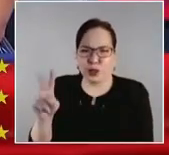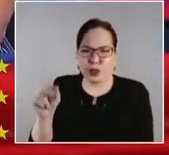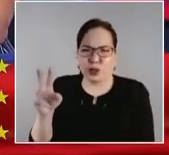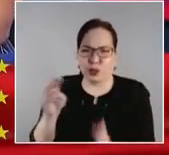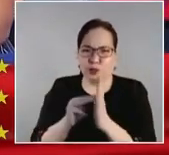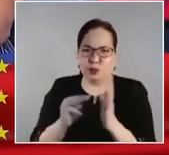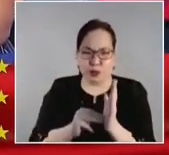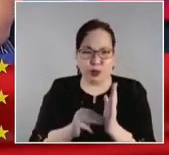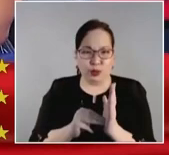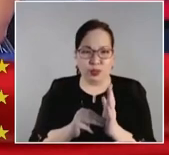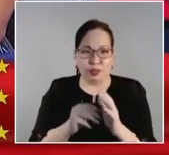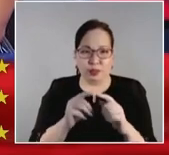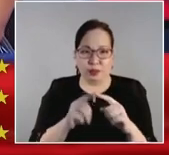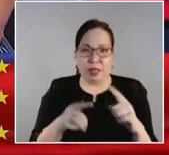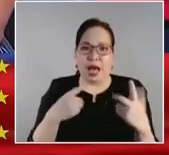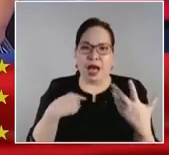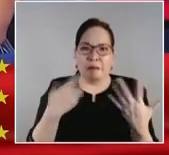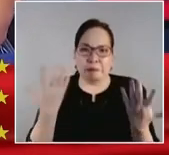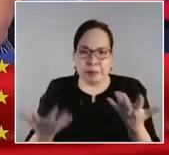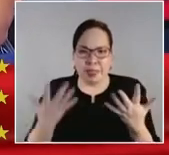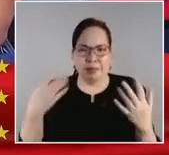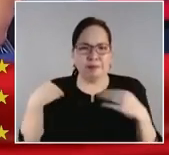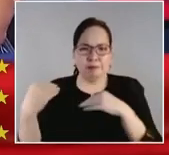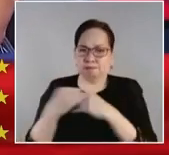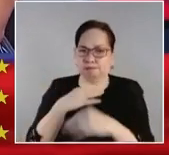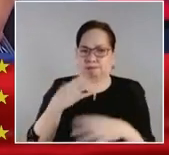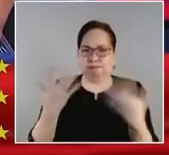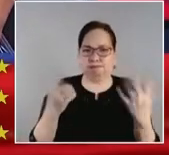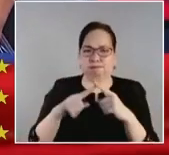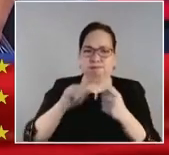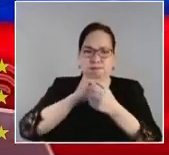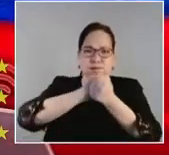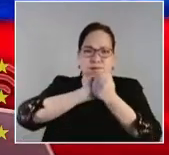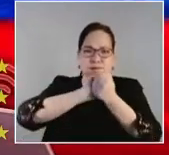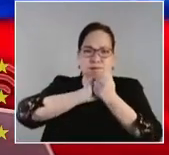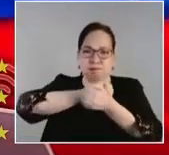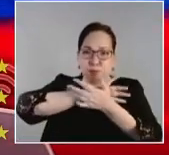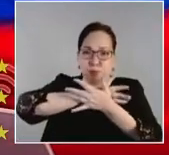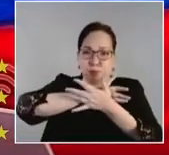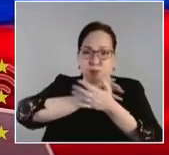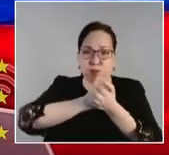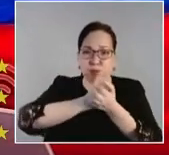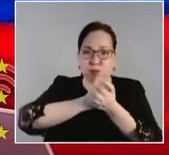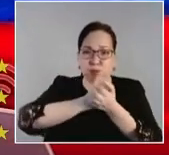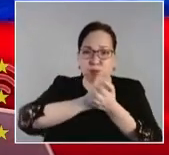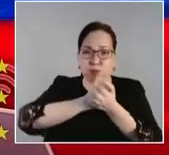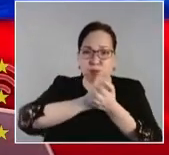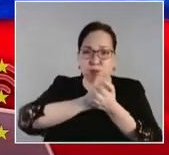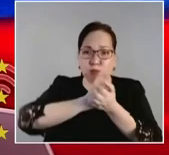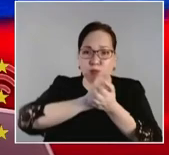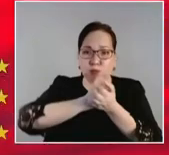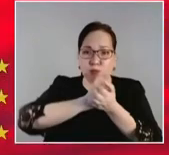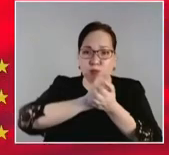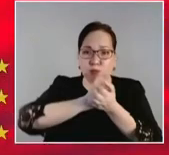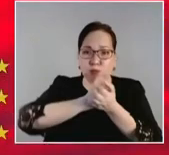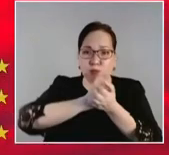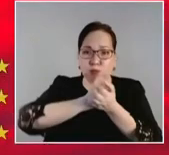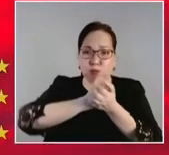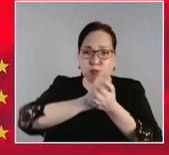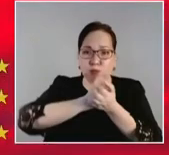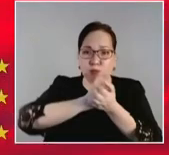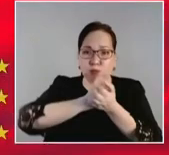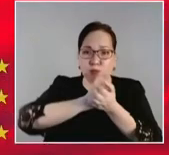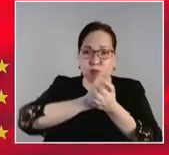ng sub-variants ng Omicron, yung BA.2.12, na nakitaan na po sa isang turista doon po sa norte, sa